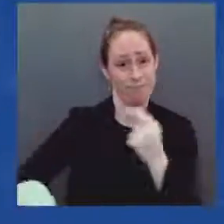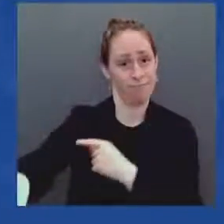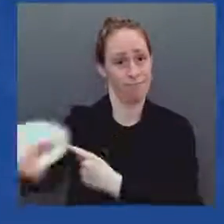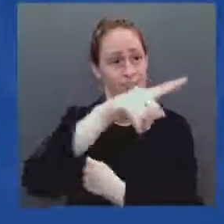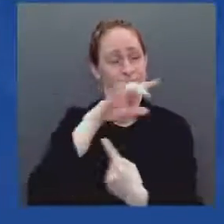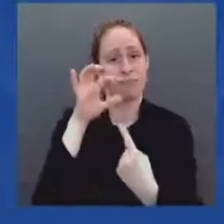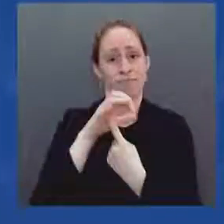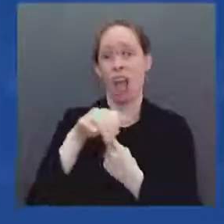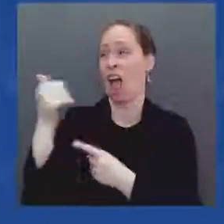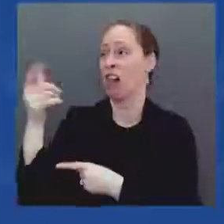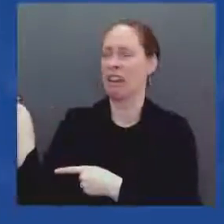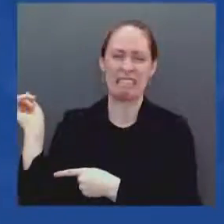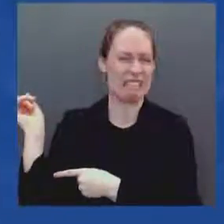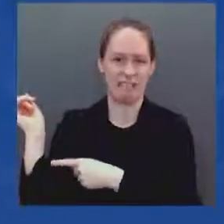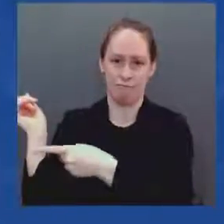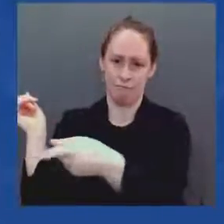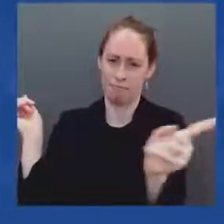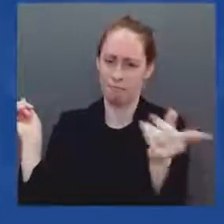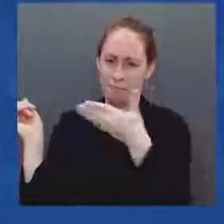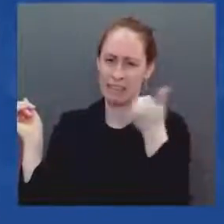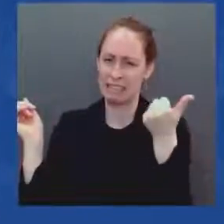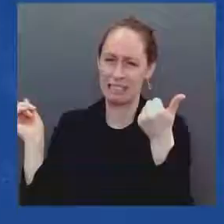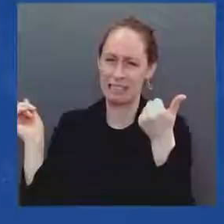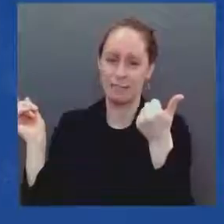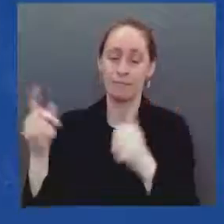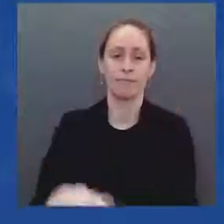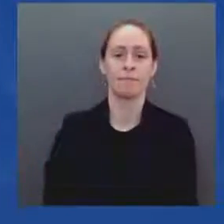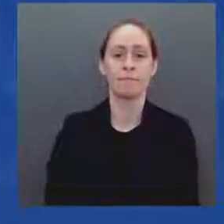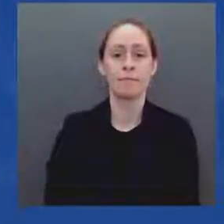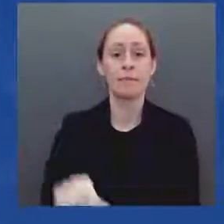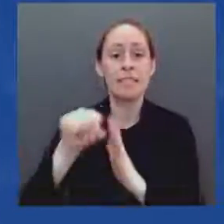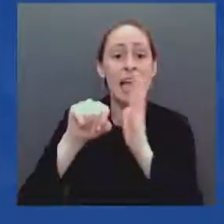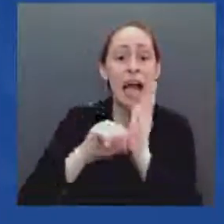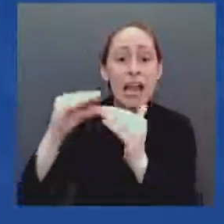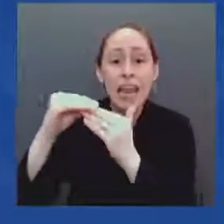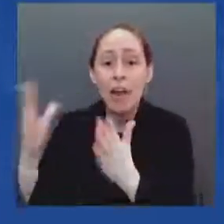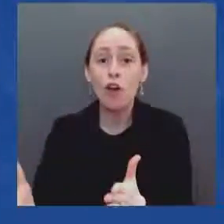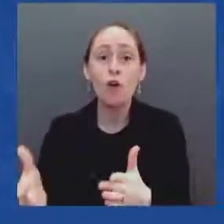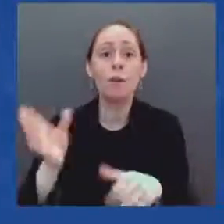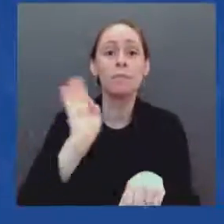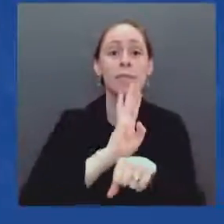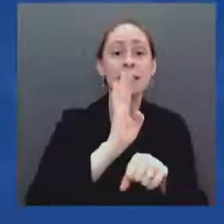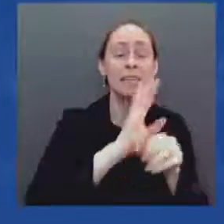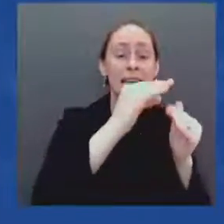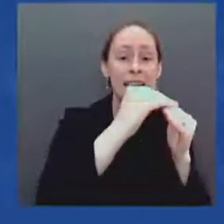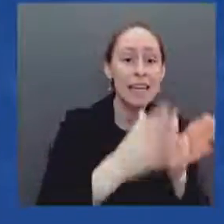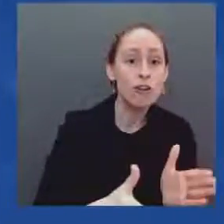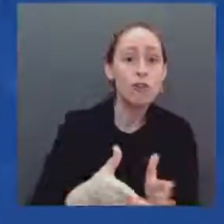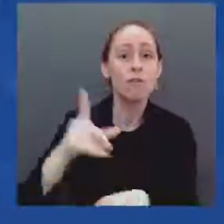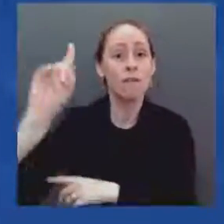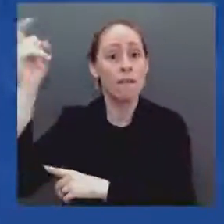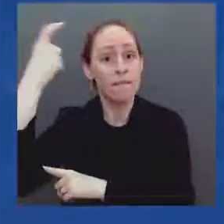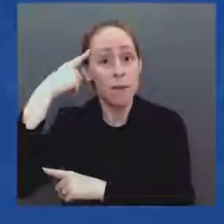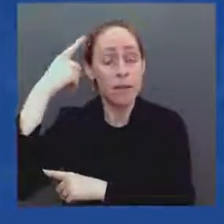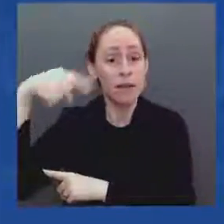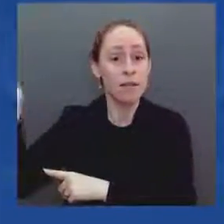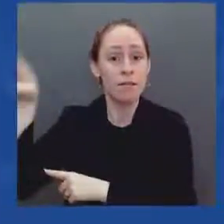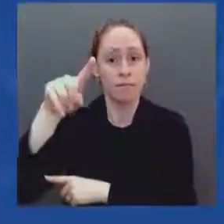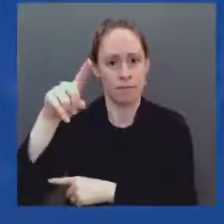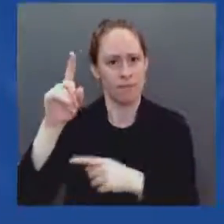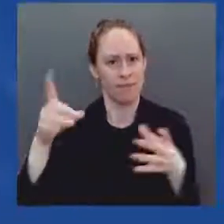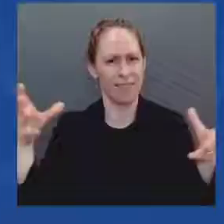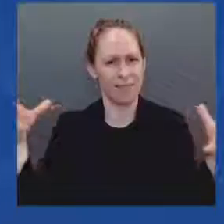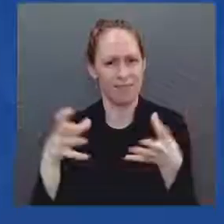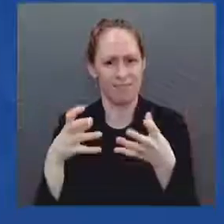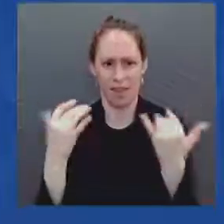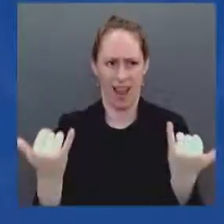labor. I've never seen as much cooperation that is across the board. There's differences, I know, but